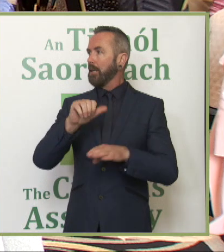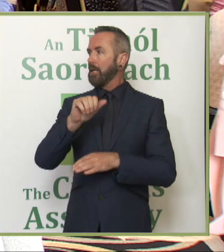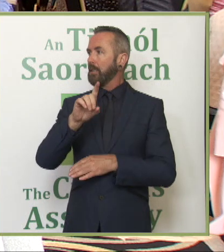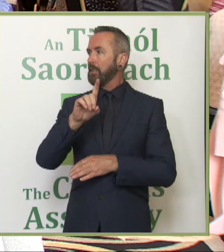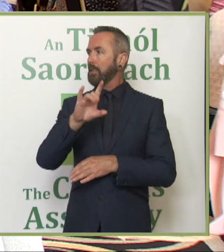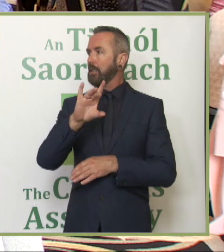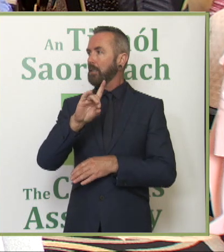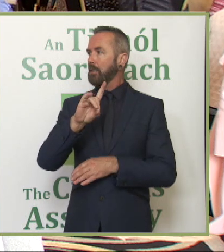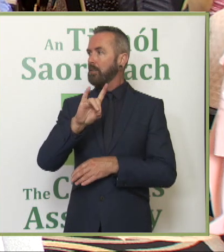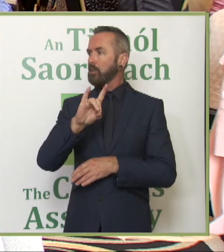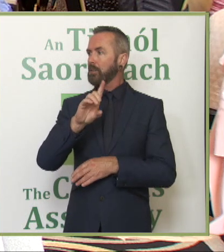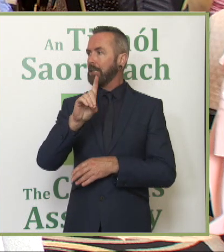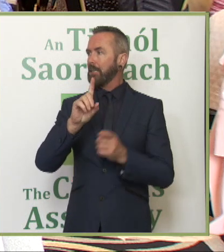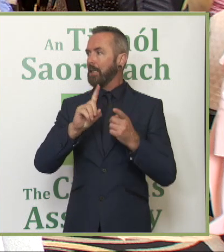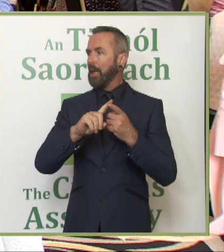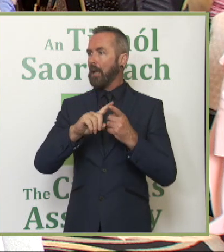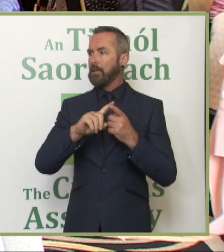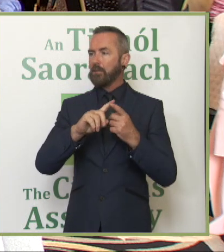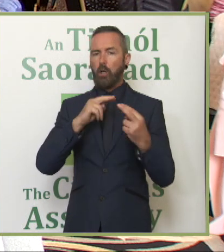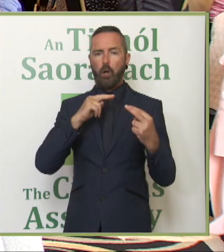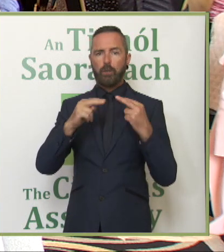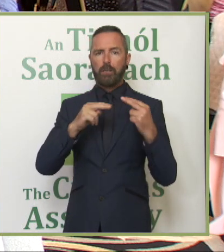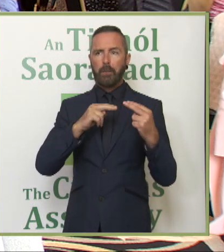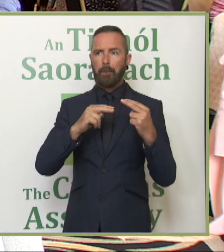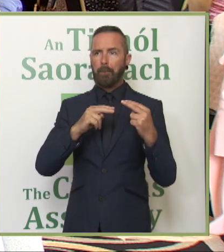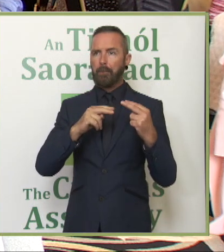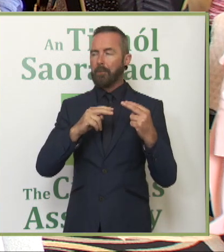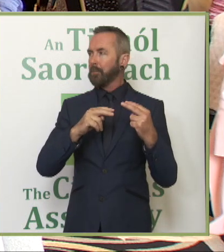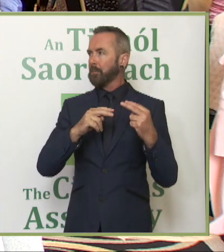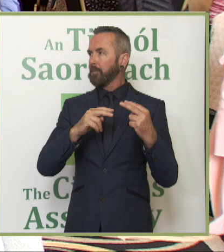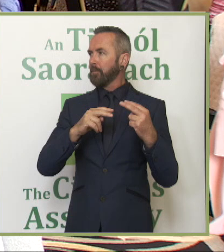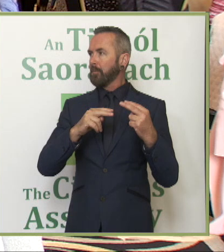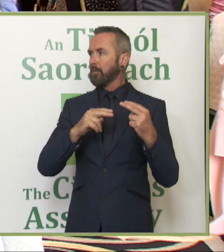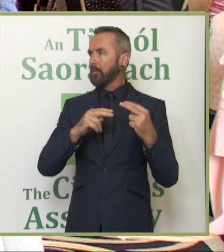drug related as well, and it might be for Siobhan and indeed Eamon, I think.